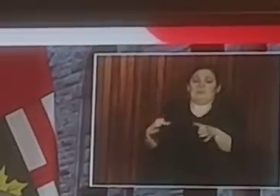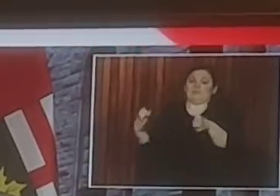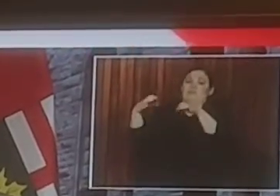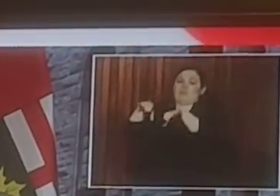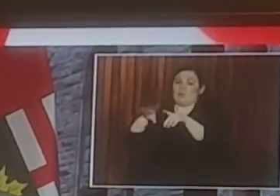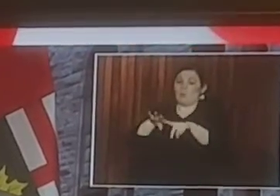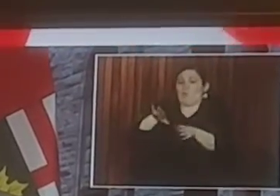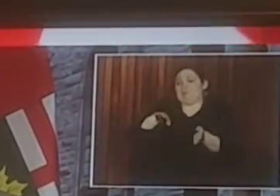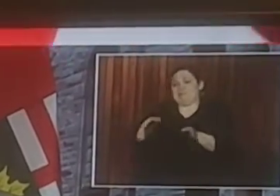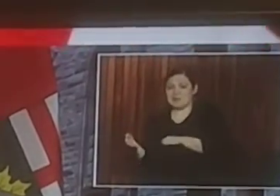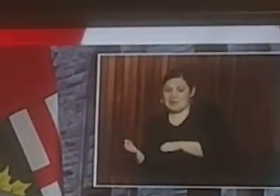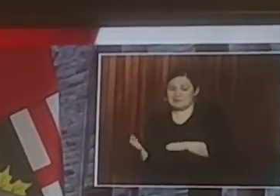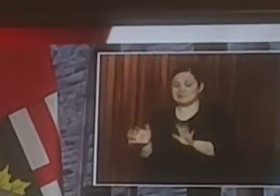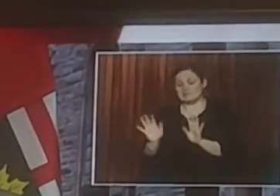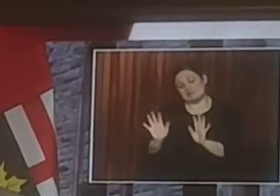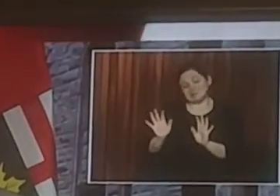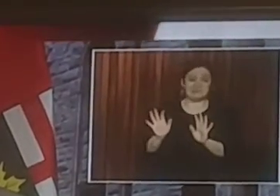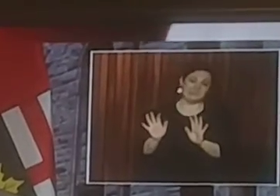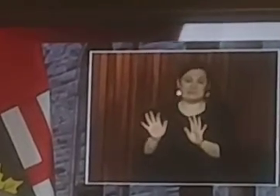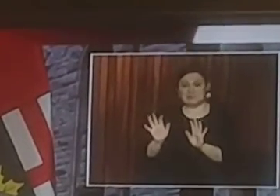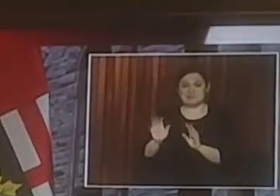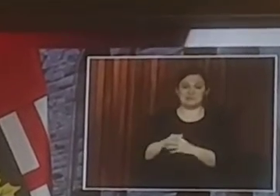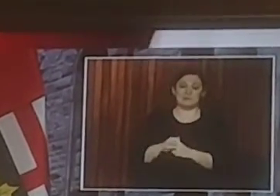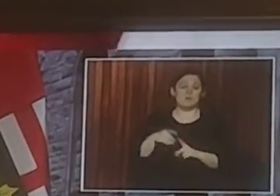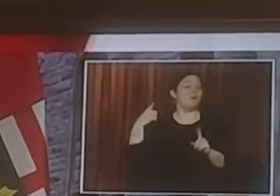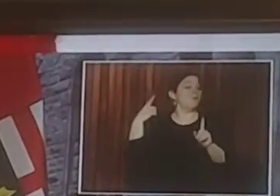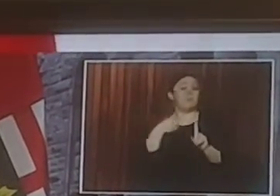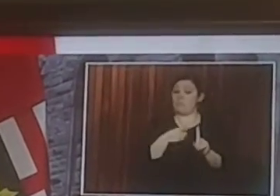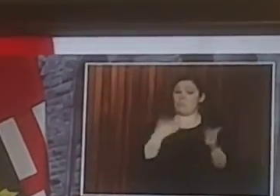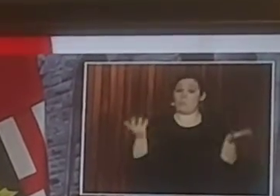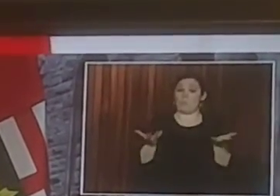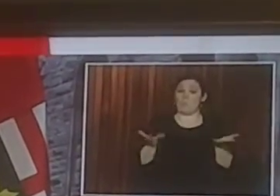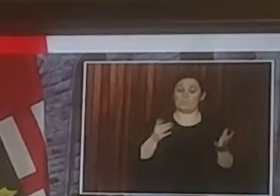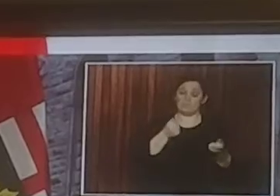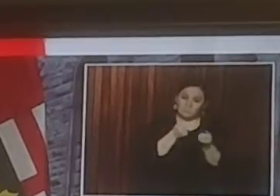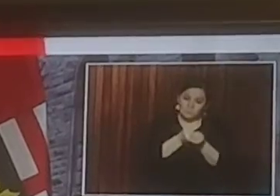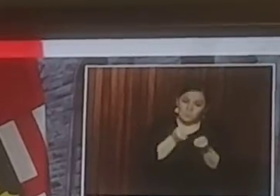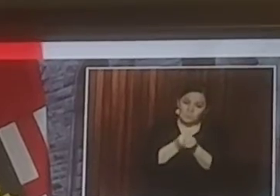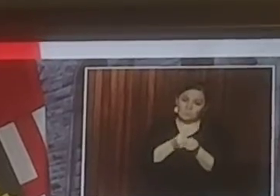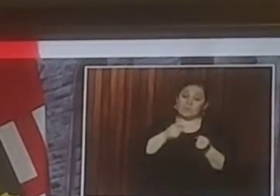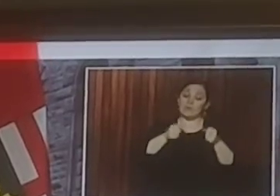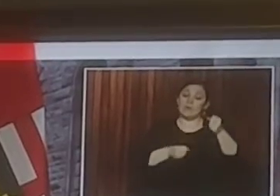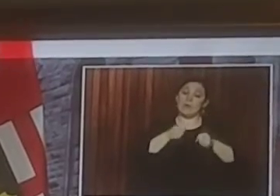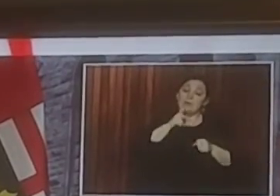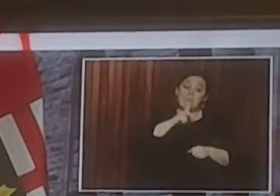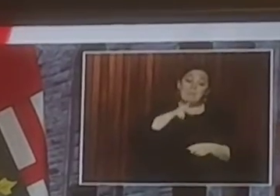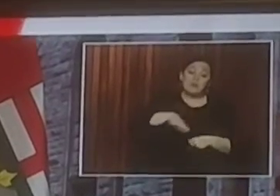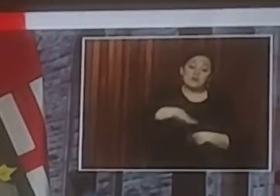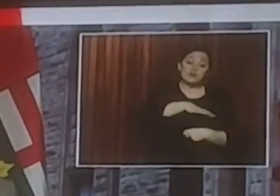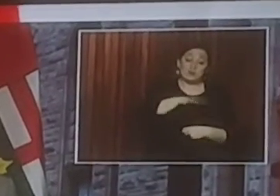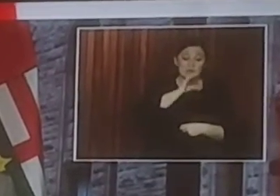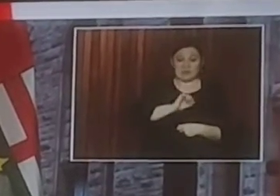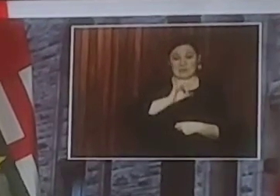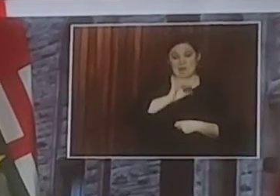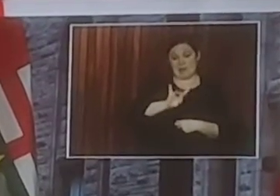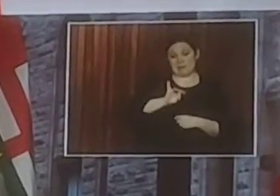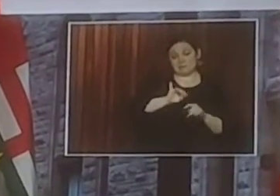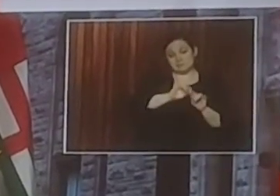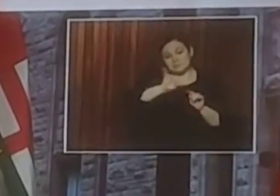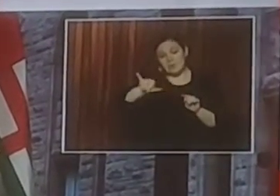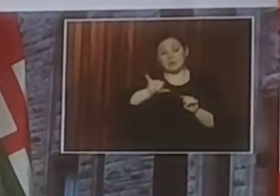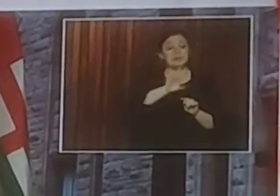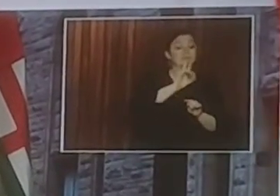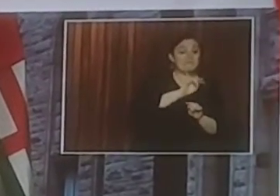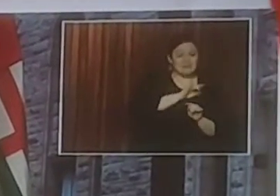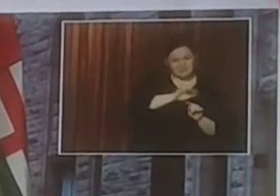have to support our over 70 population to do that. That means you have to give them assistance, as we said before, in many ways to handle that.